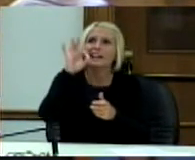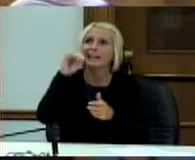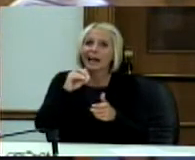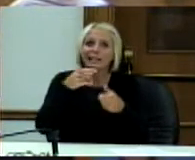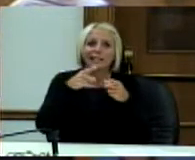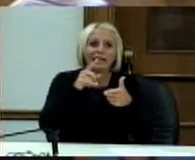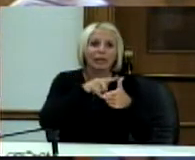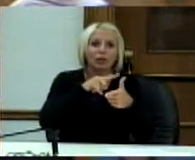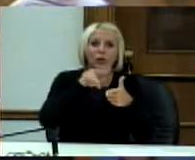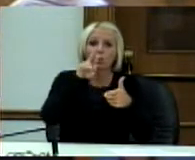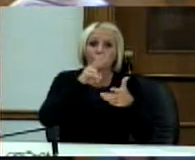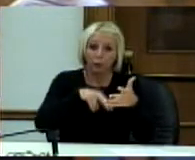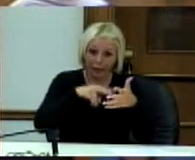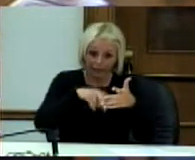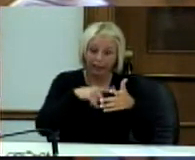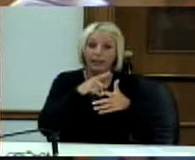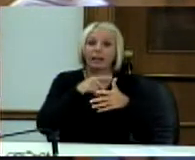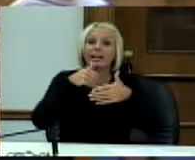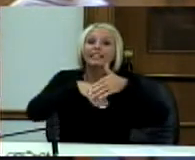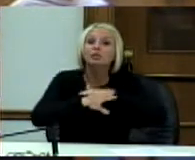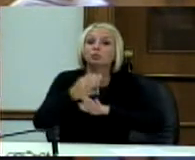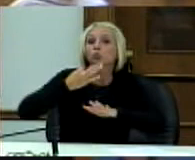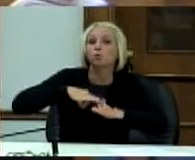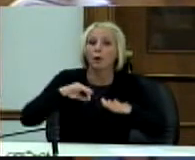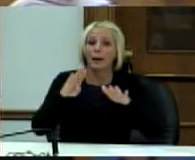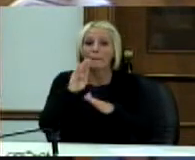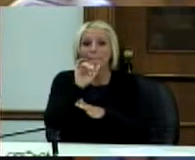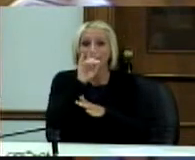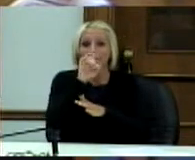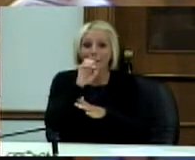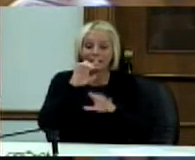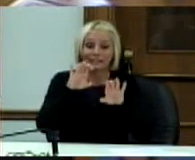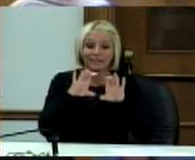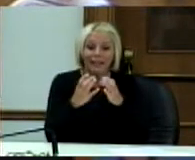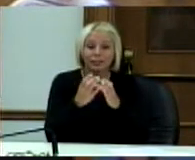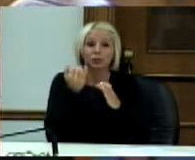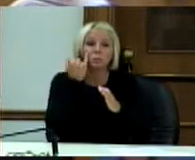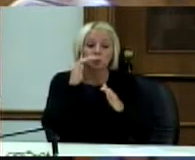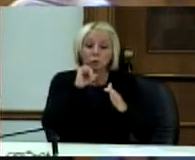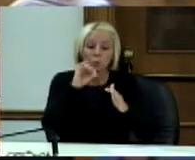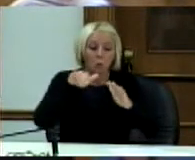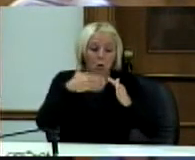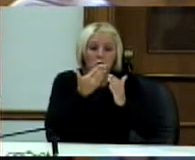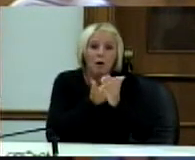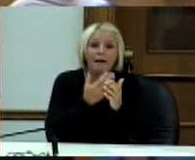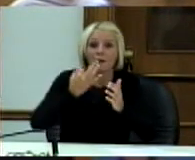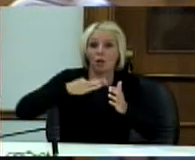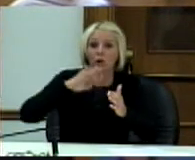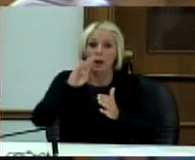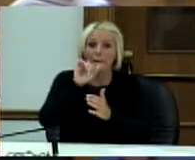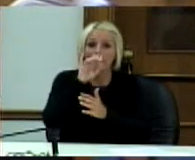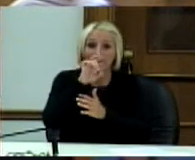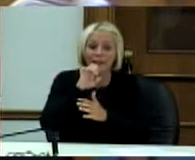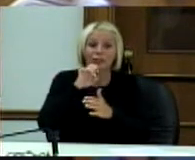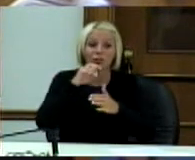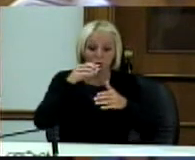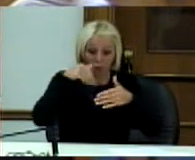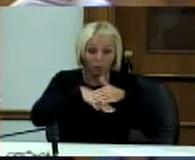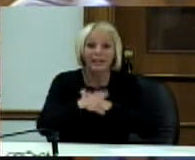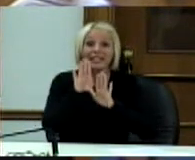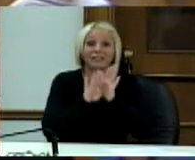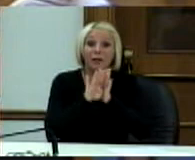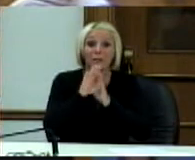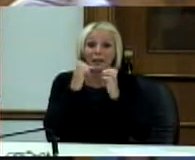in reading, which gets you to credit-based classes. If you don't make it to that credit-based class, you're in